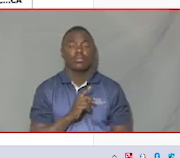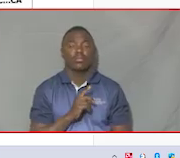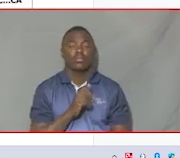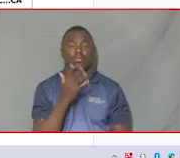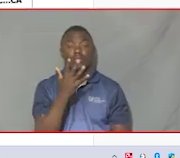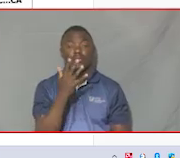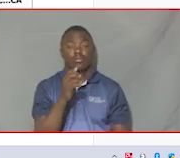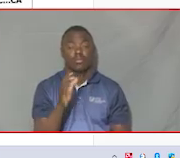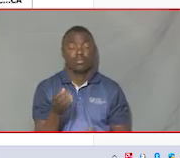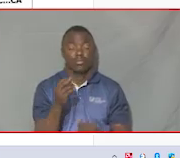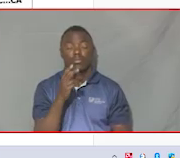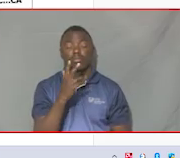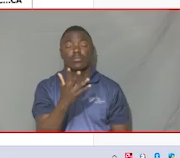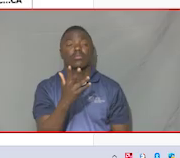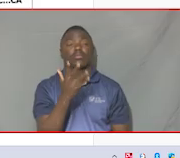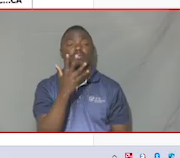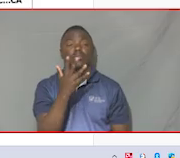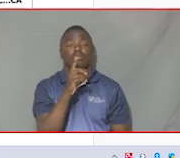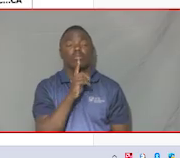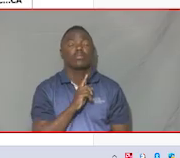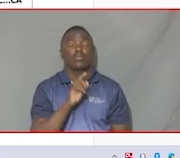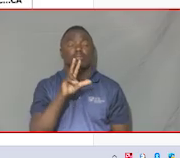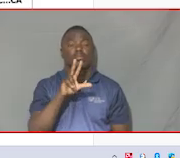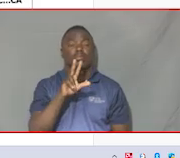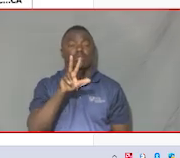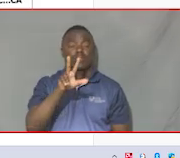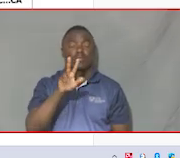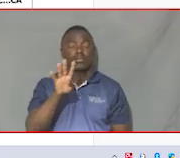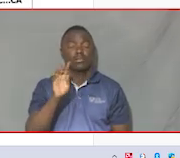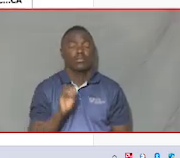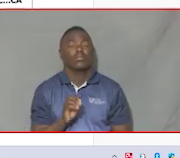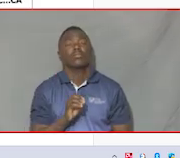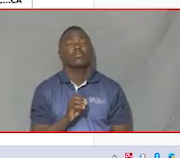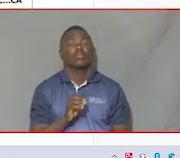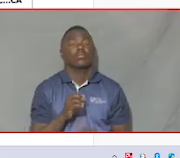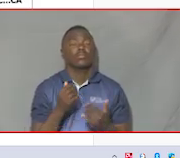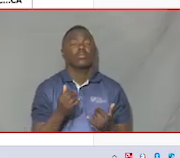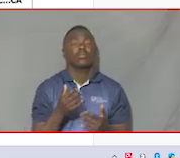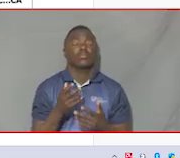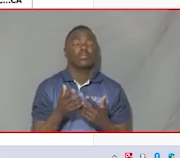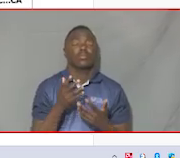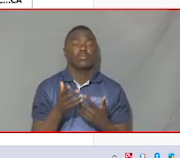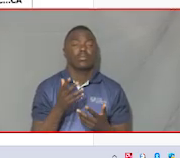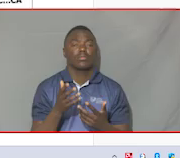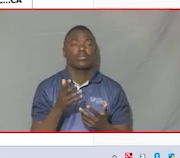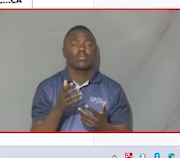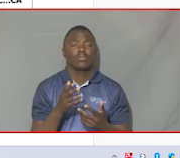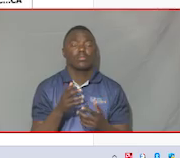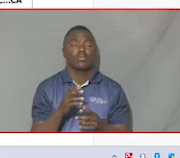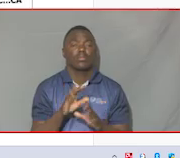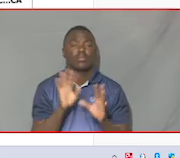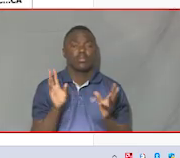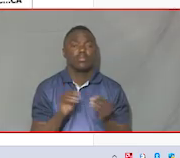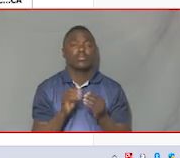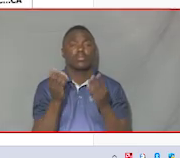5,824, correct? They say, what is the probability? Probability is the event over the total